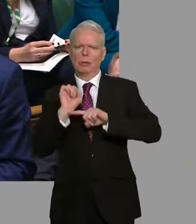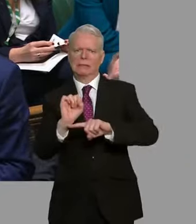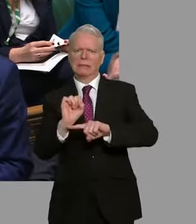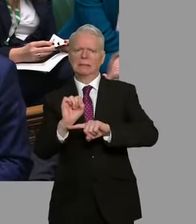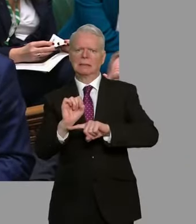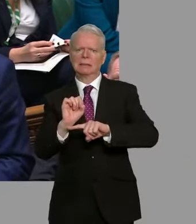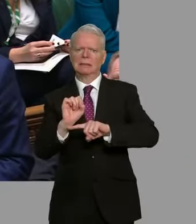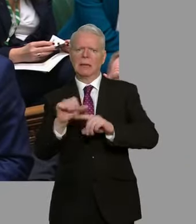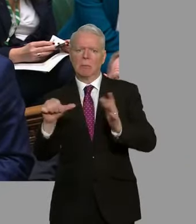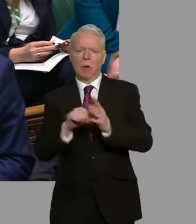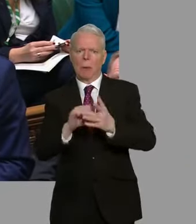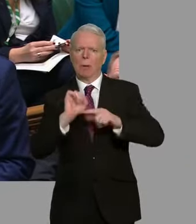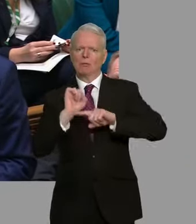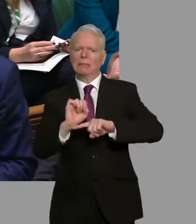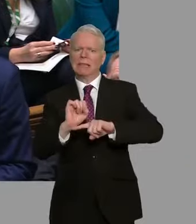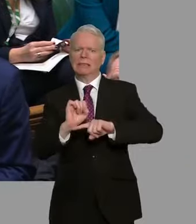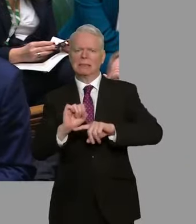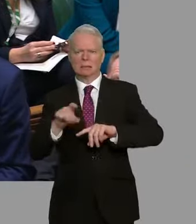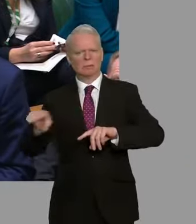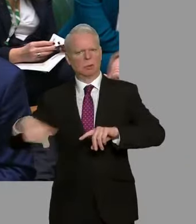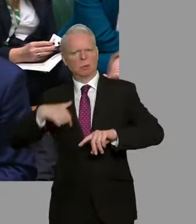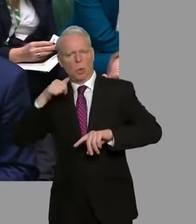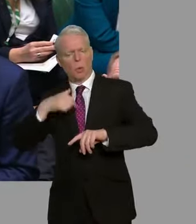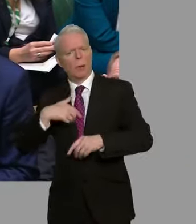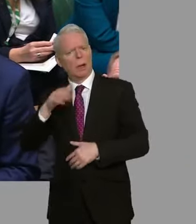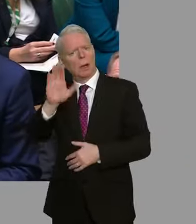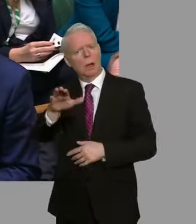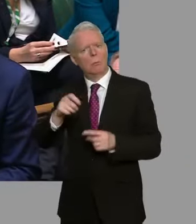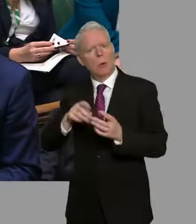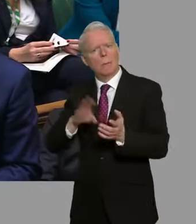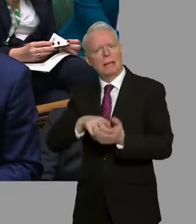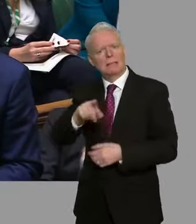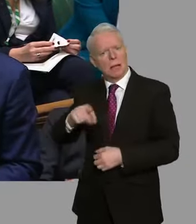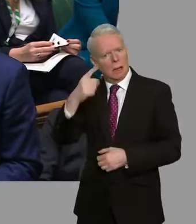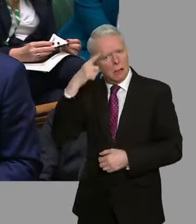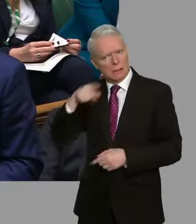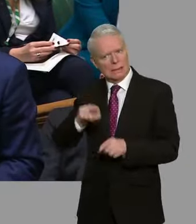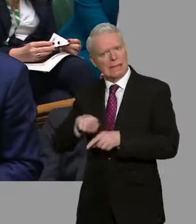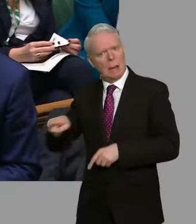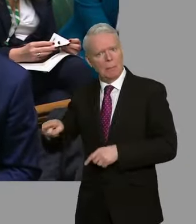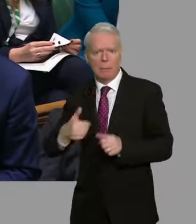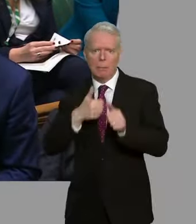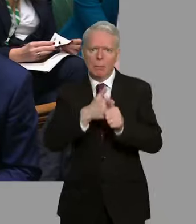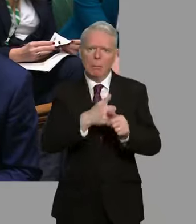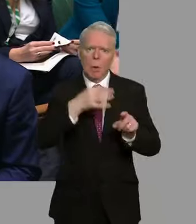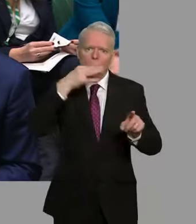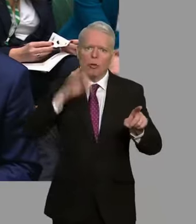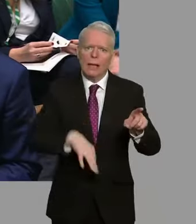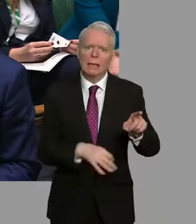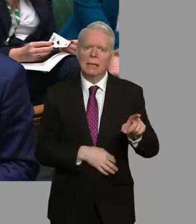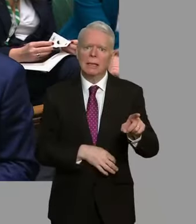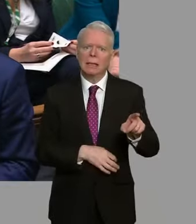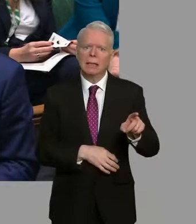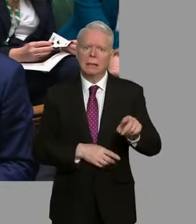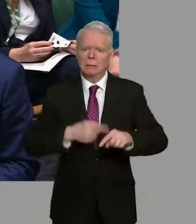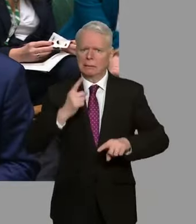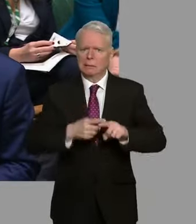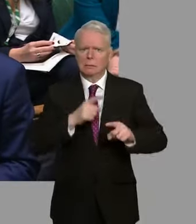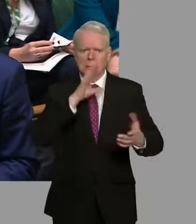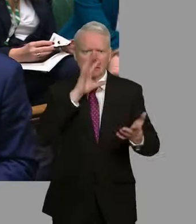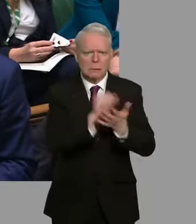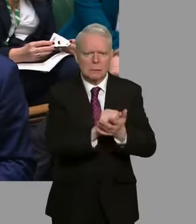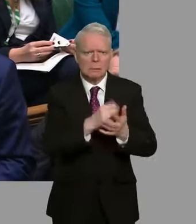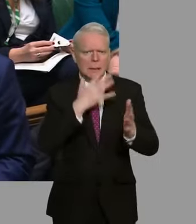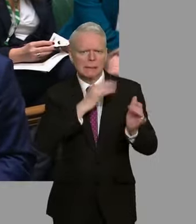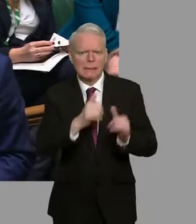which would not only enable us to diagnose and treat these resistant infections more quickly, returning soldiers back to the front line more